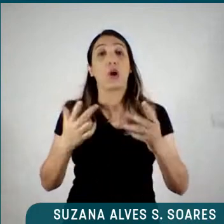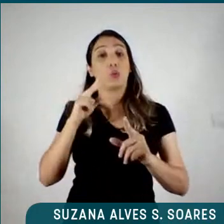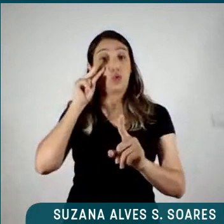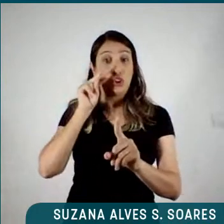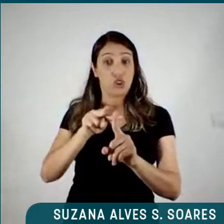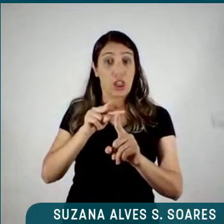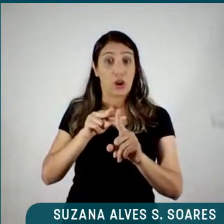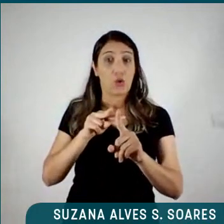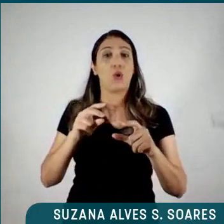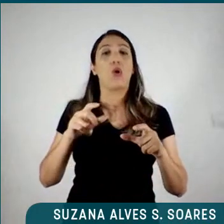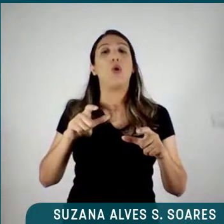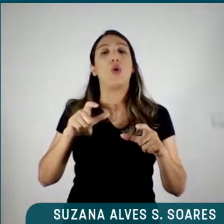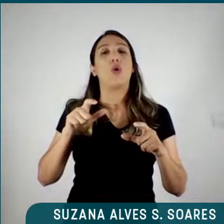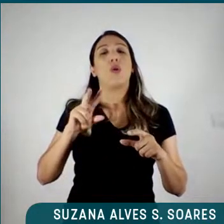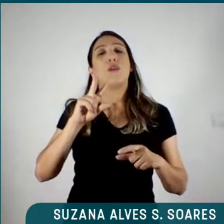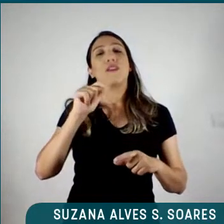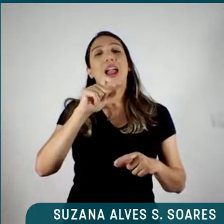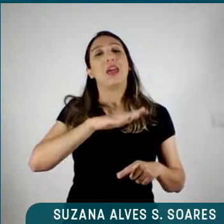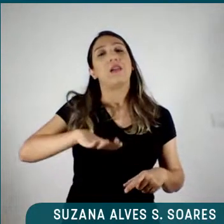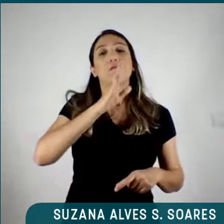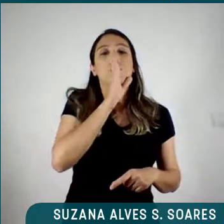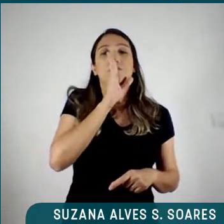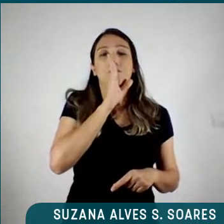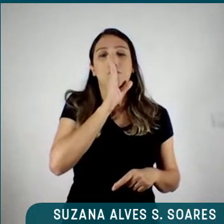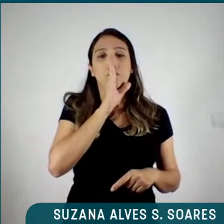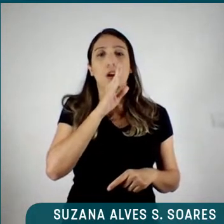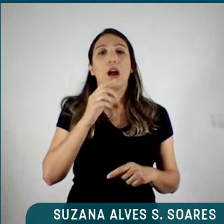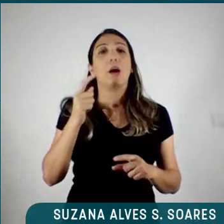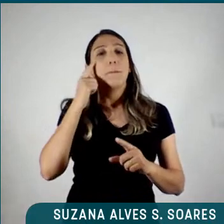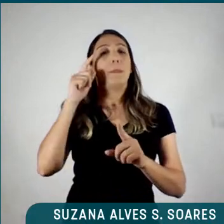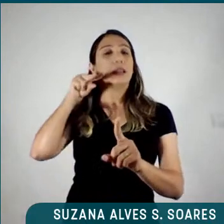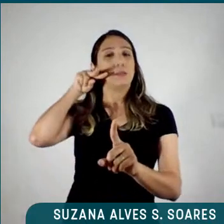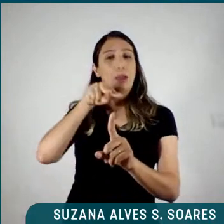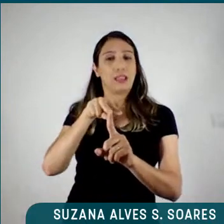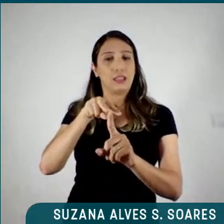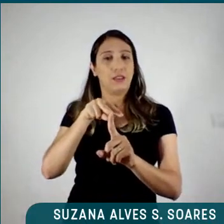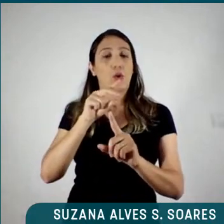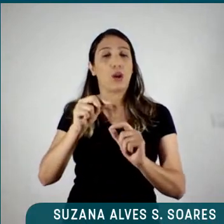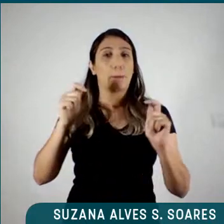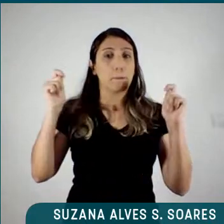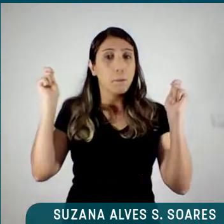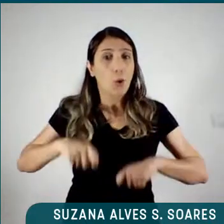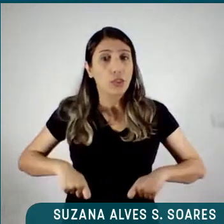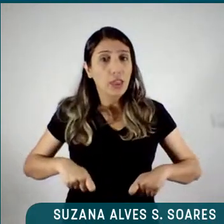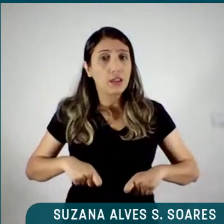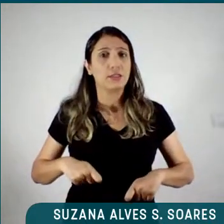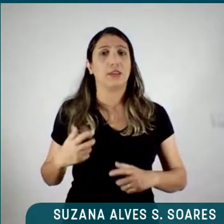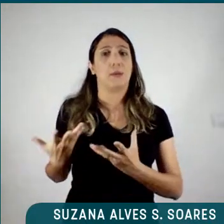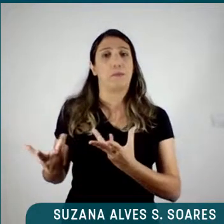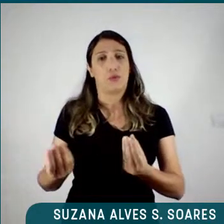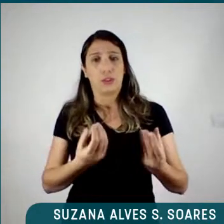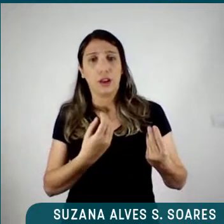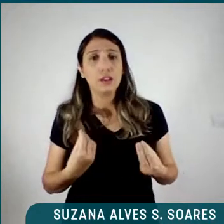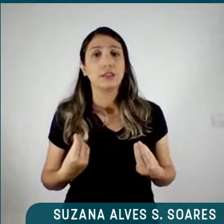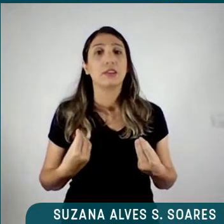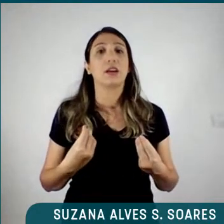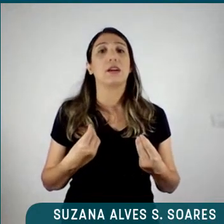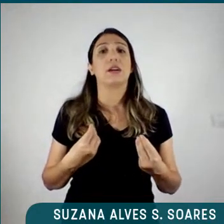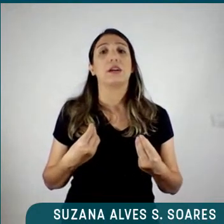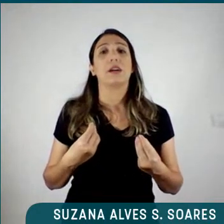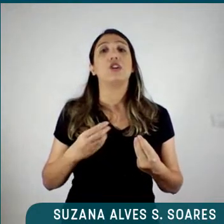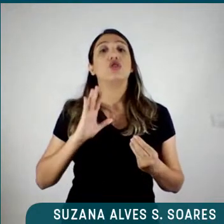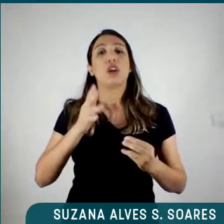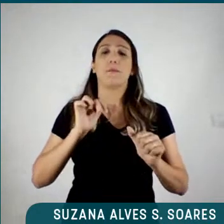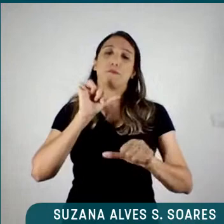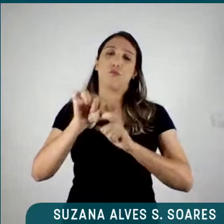my innovation motto is to make things to work. So I just make an analogy,